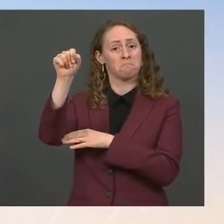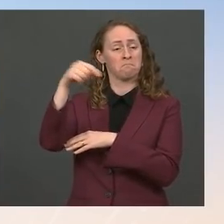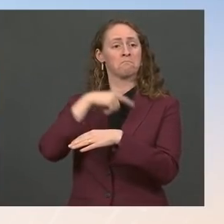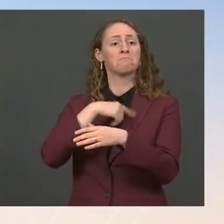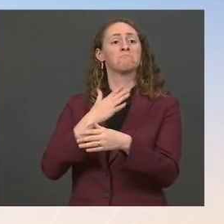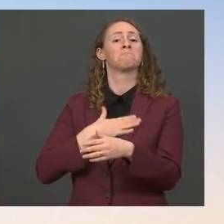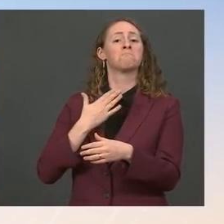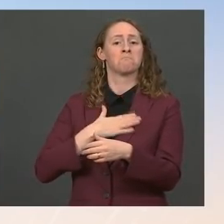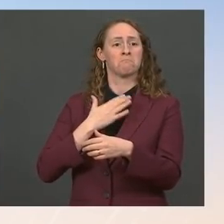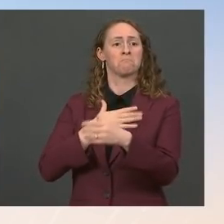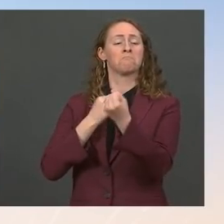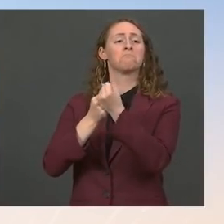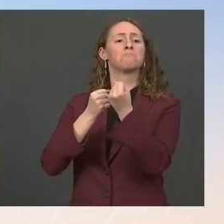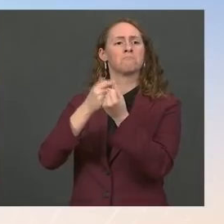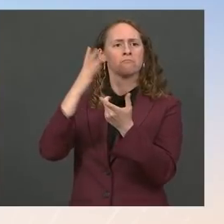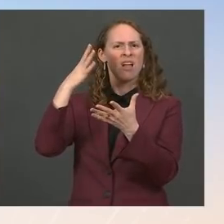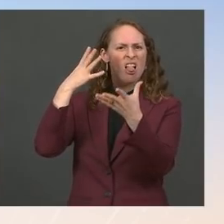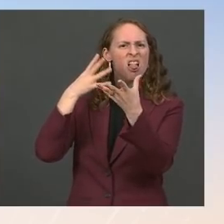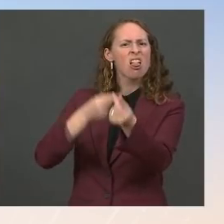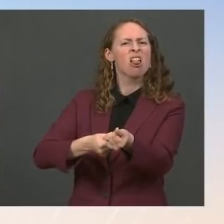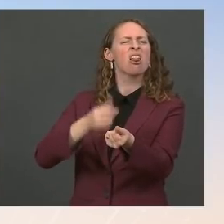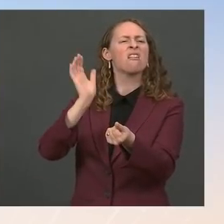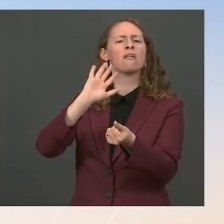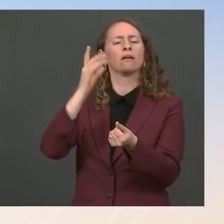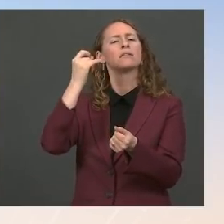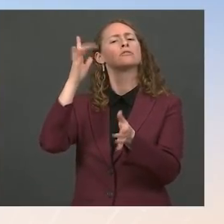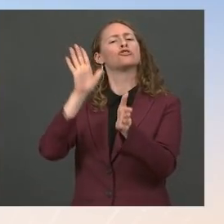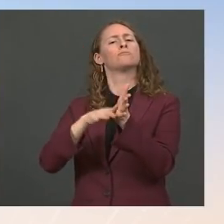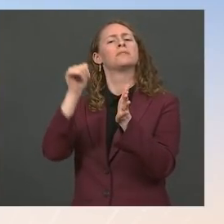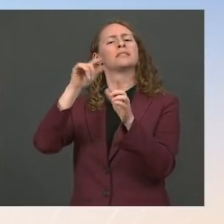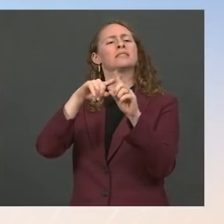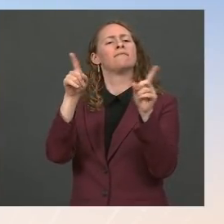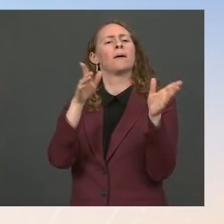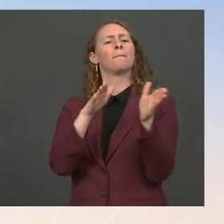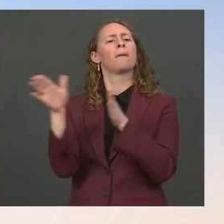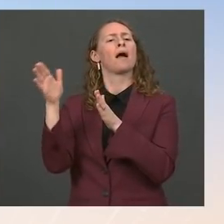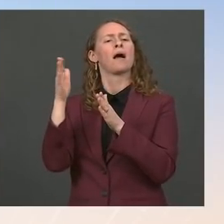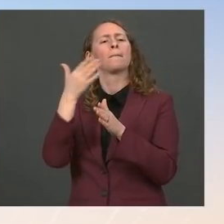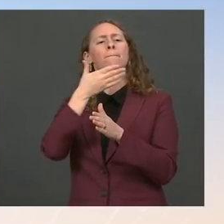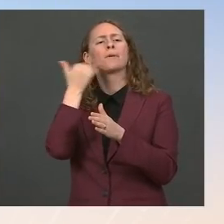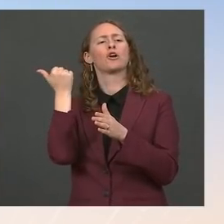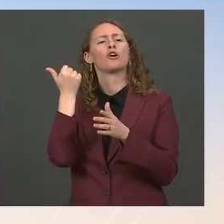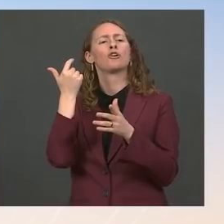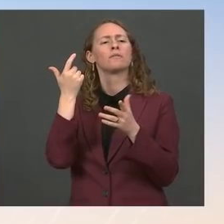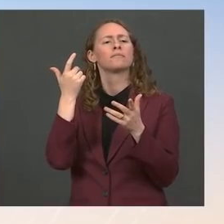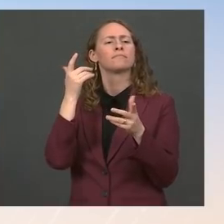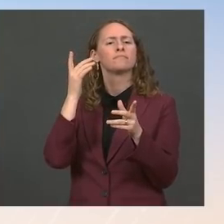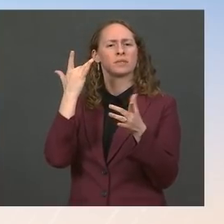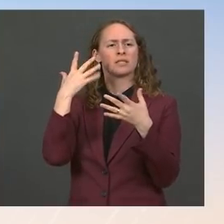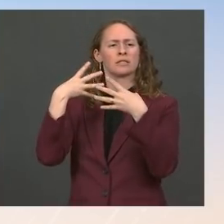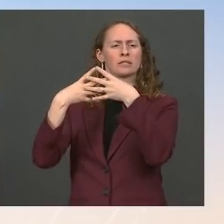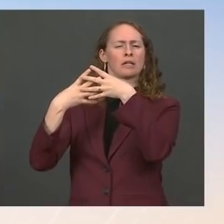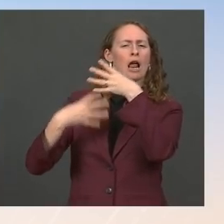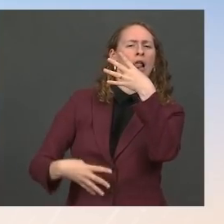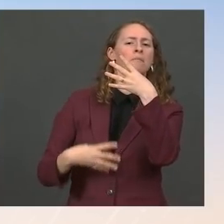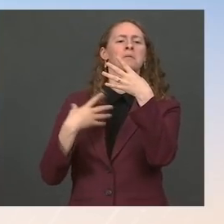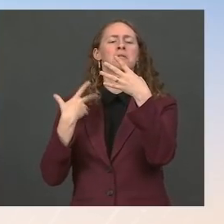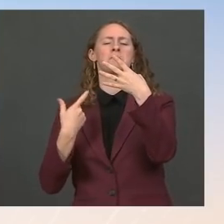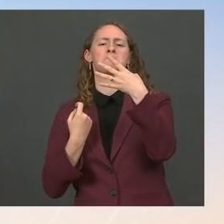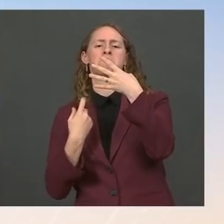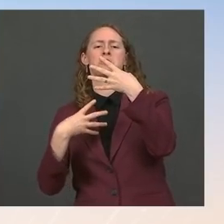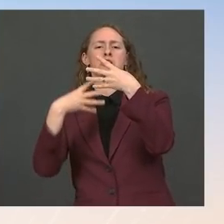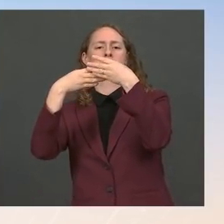voting rights bill, but dealt with narrower issues. Is that something that you're open to considering? Look, we are interested